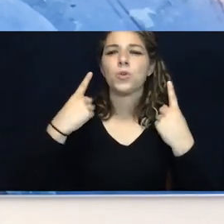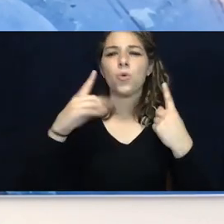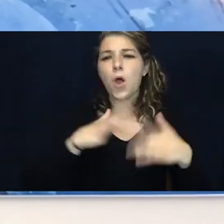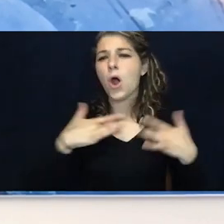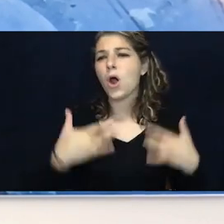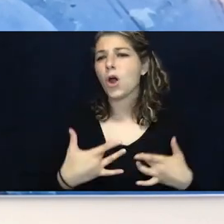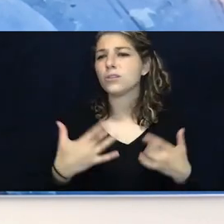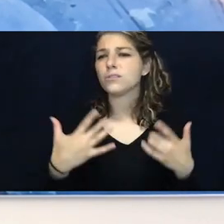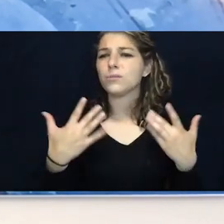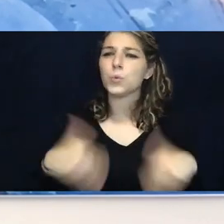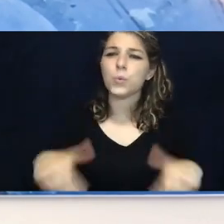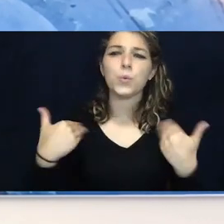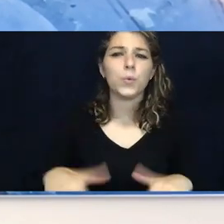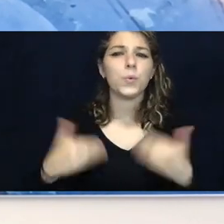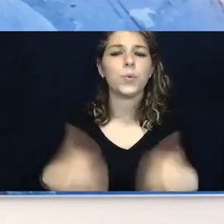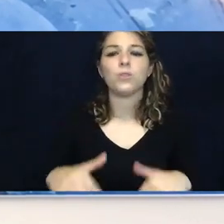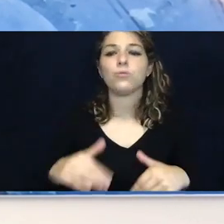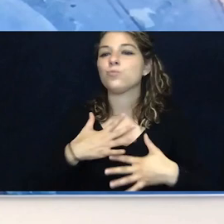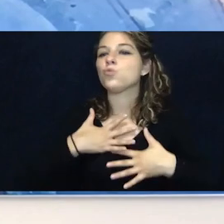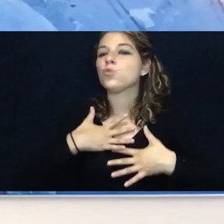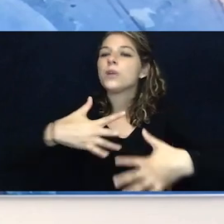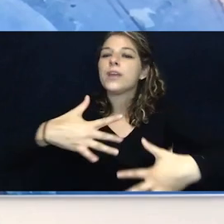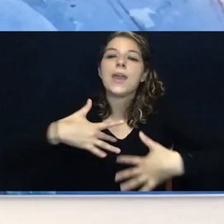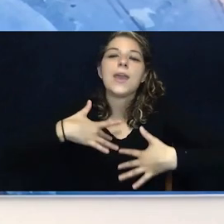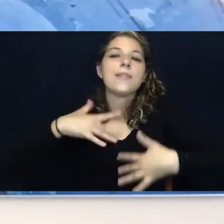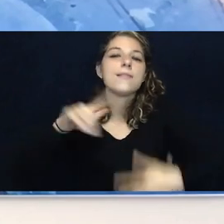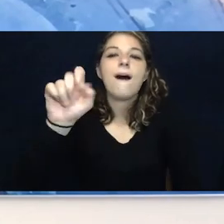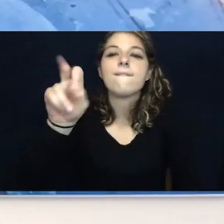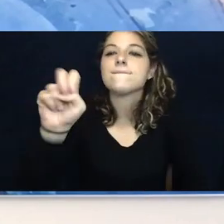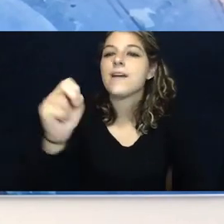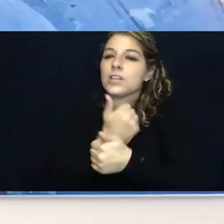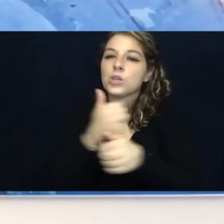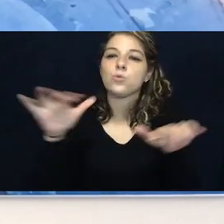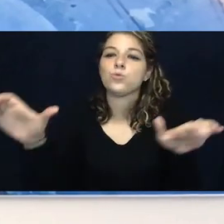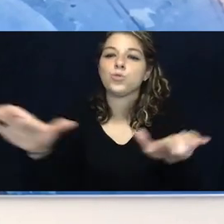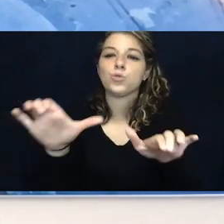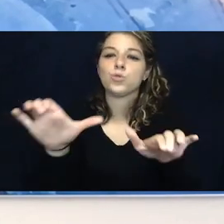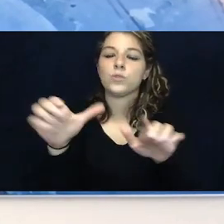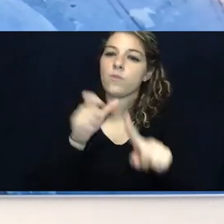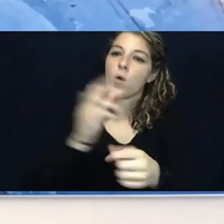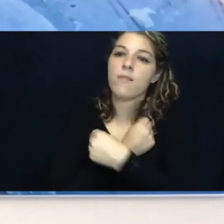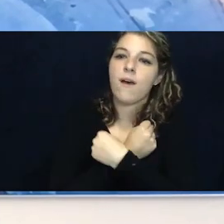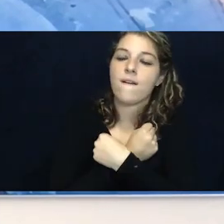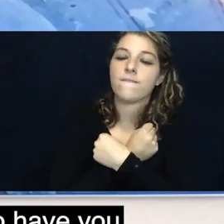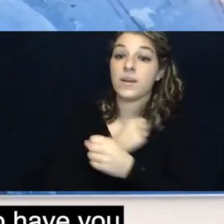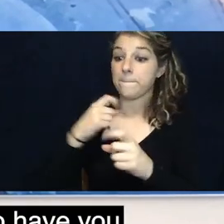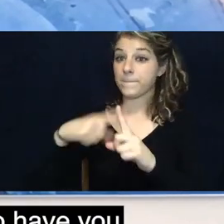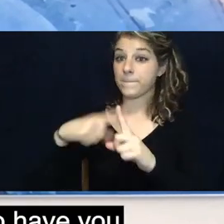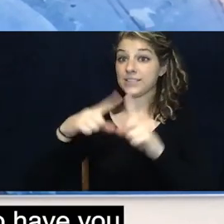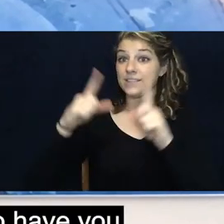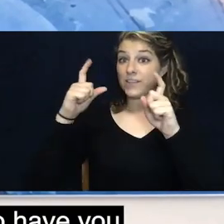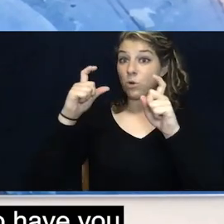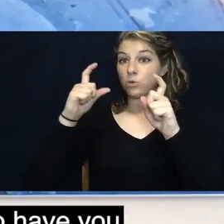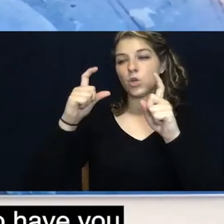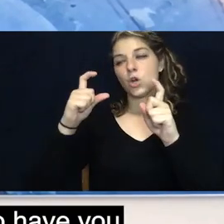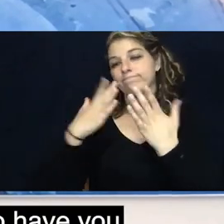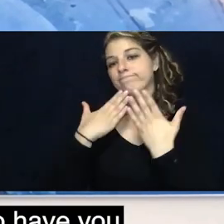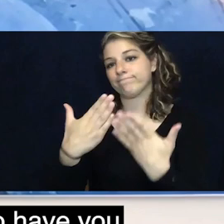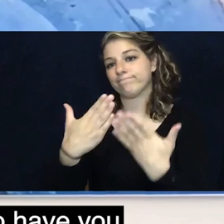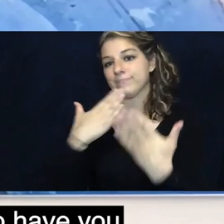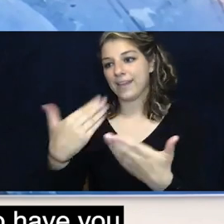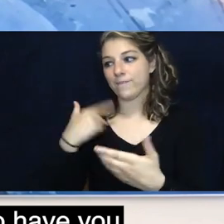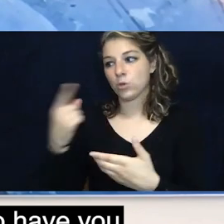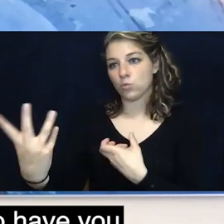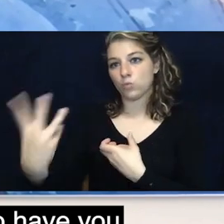the biggest heart, and you just breathe love. Everything you do is out of love. Positive Exposure couldn't be